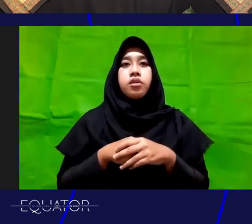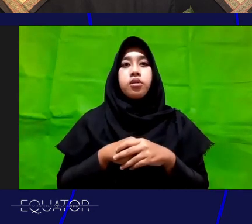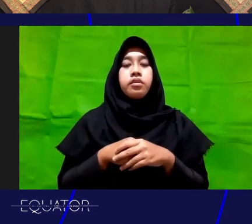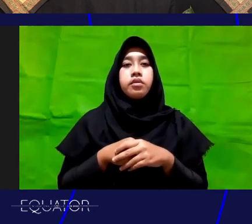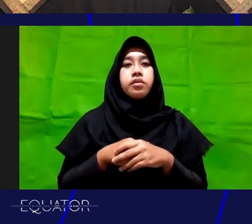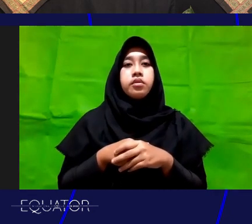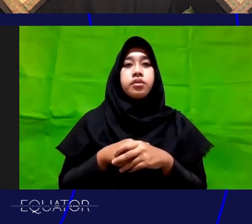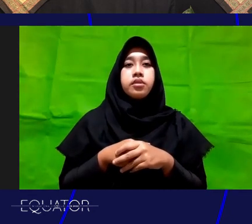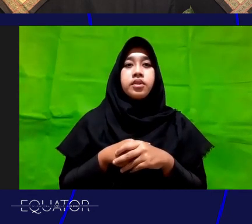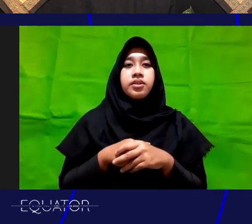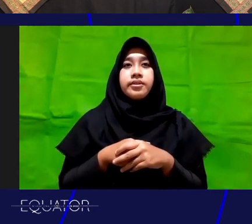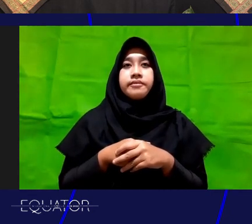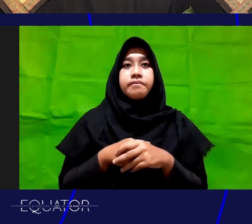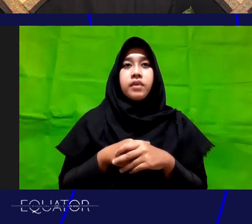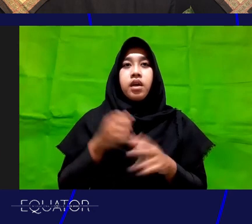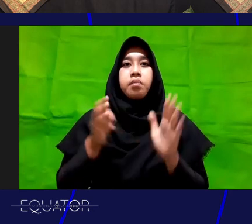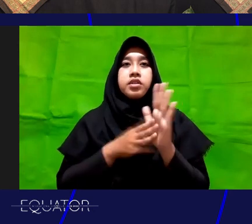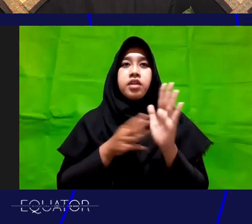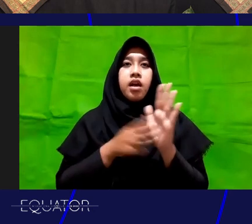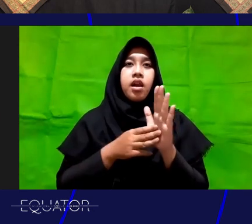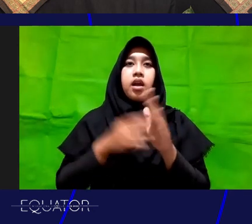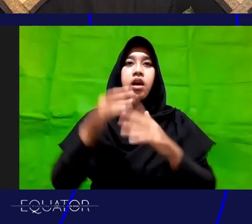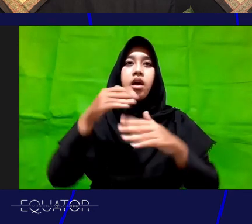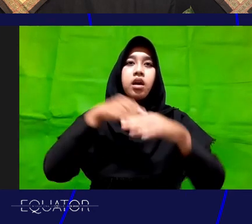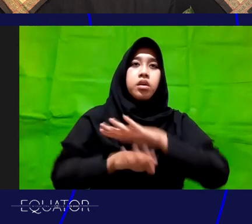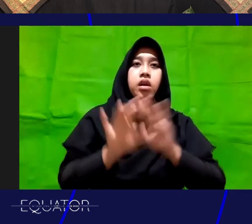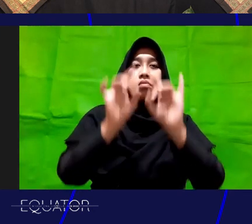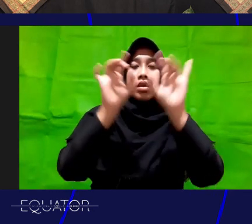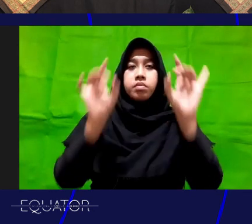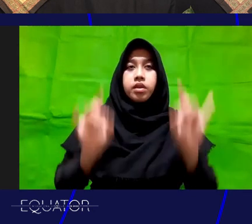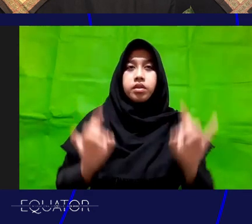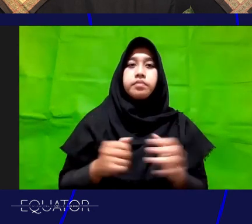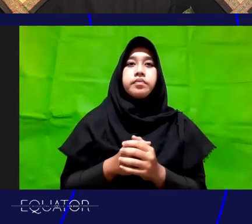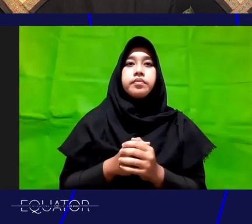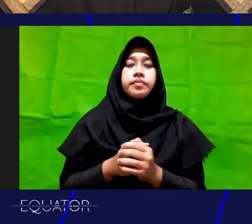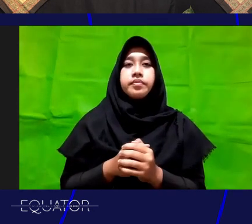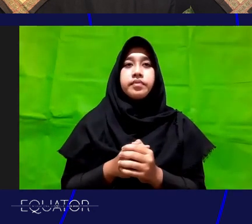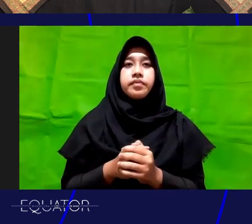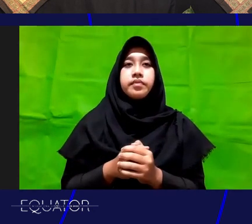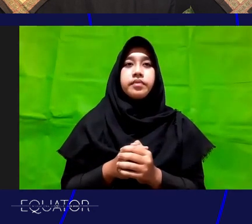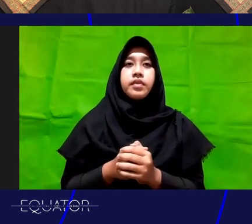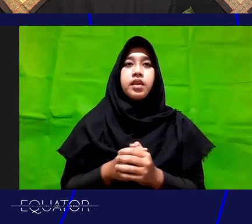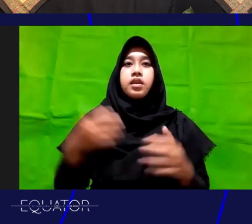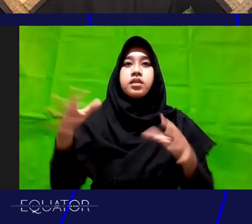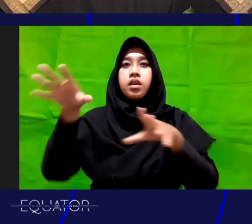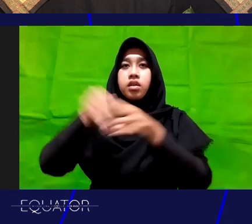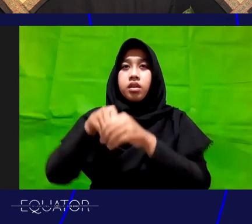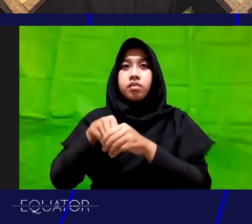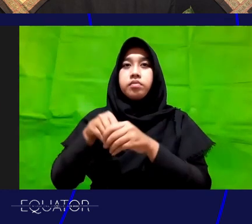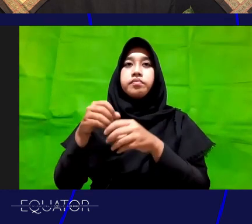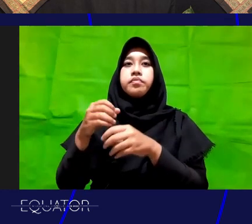and these programs, exchange of art. So just to conclude, I think for